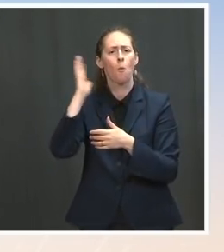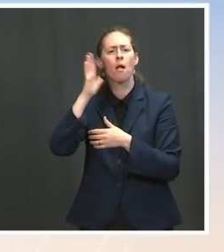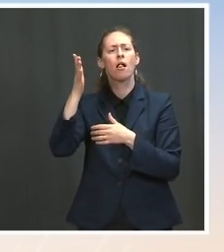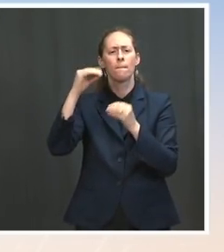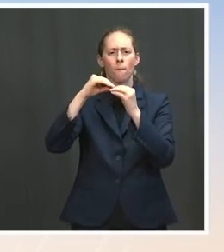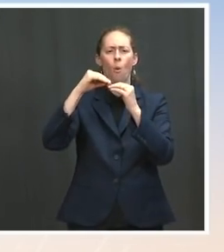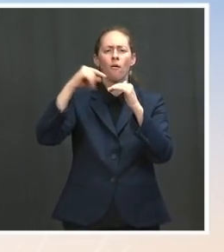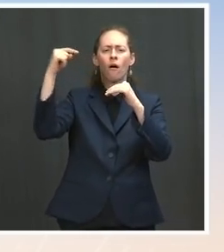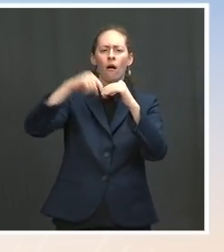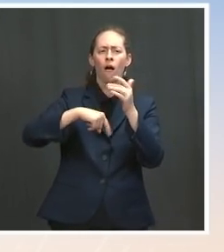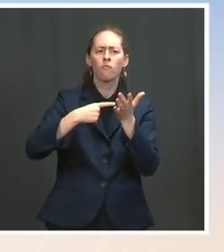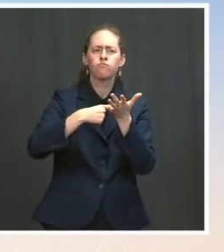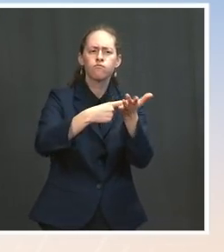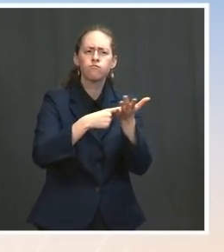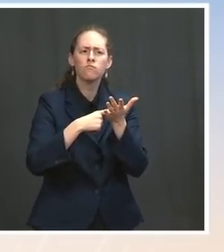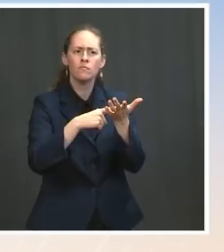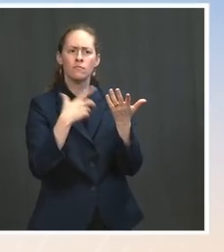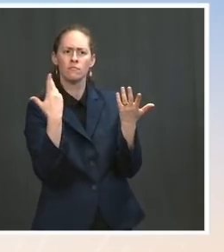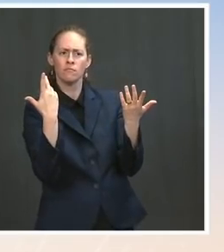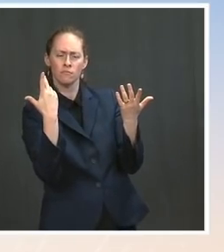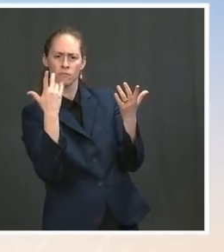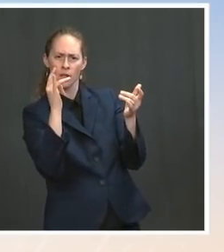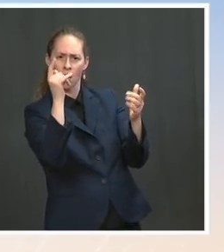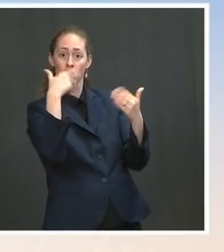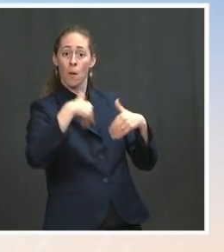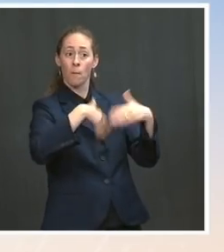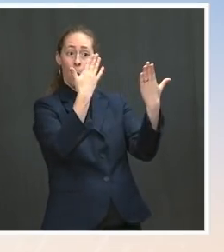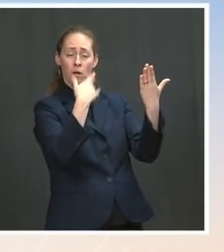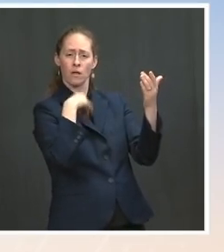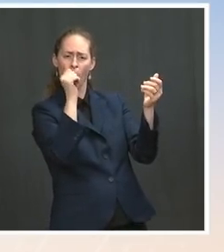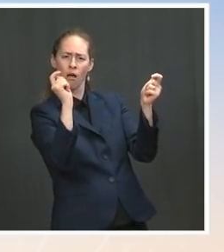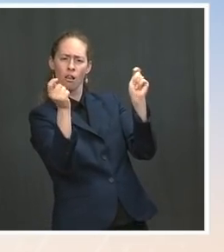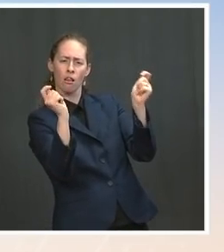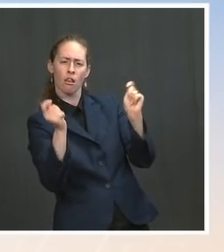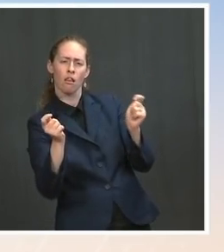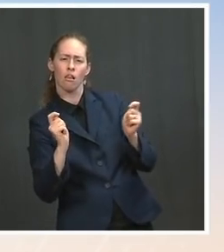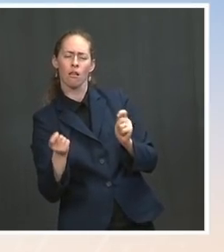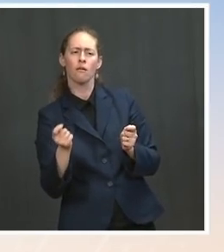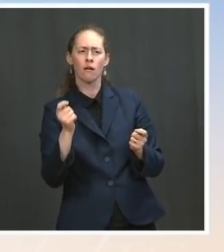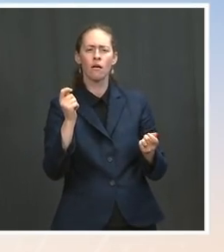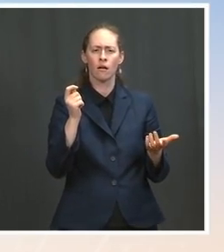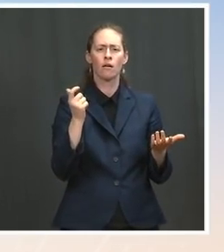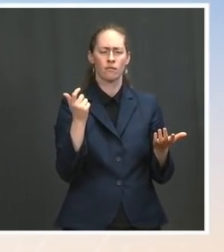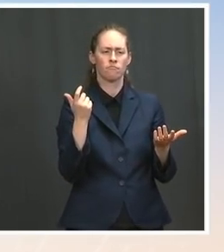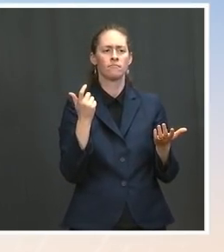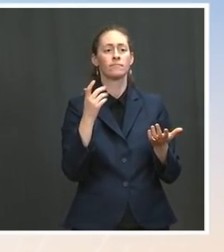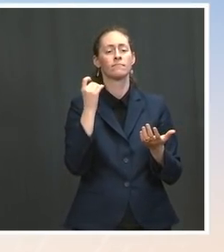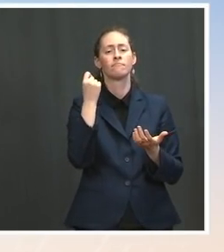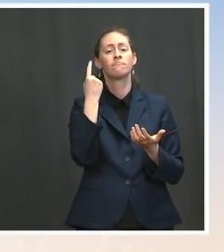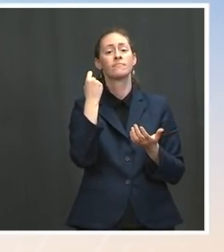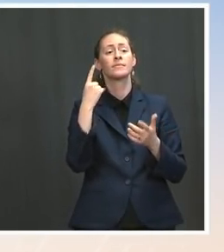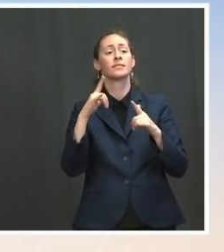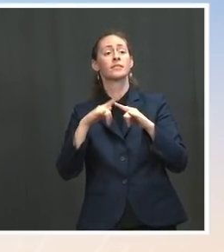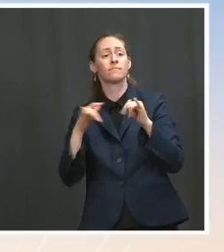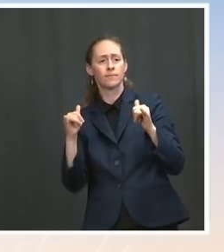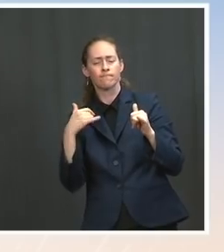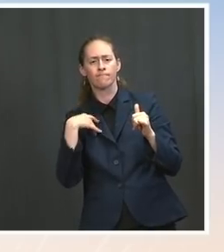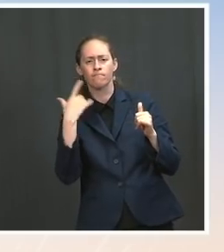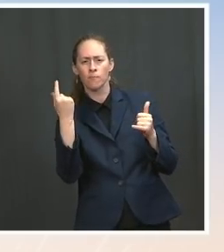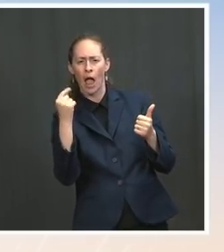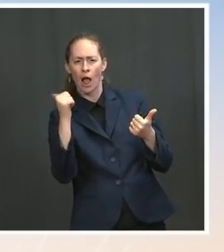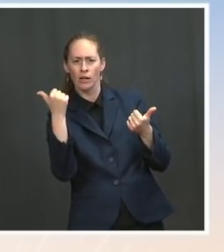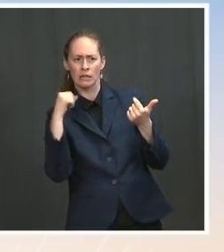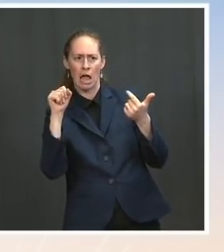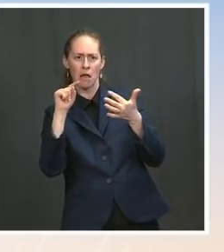quite excited about. So I would say that we're working on many channels. He's going to have discussions with all of these entities and